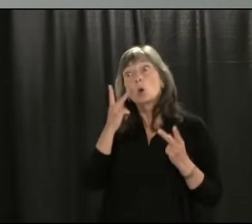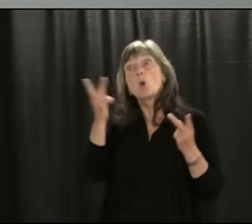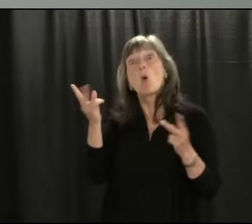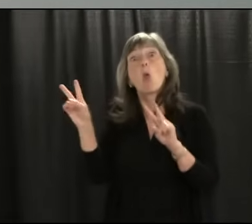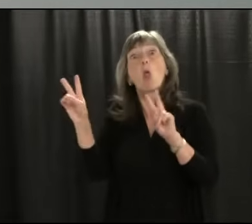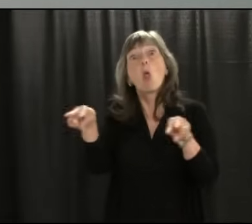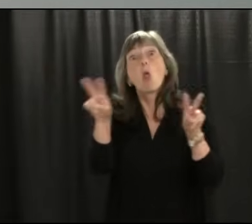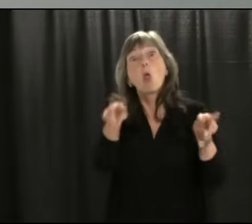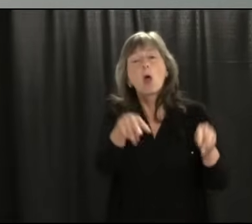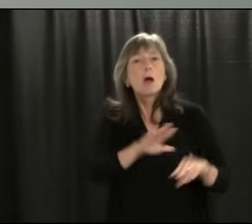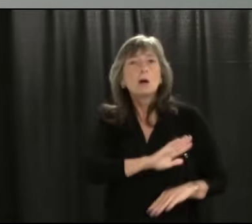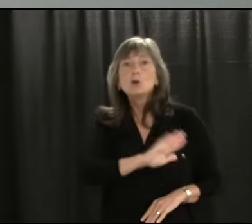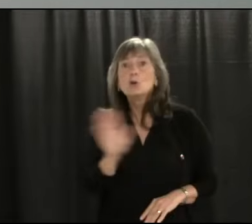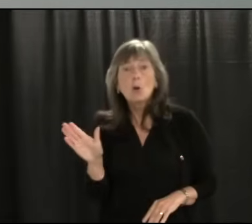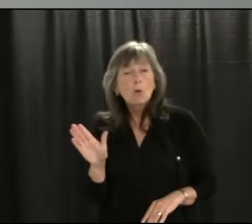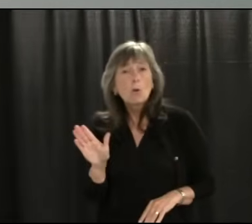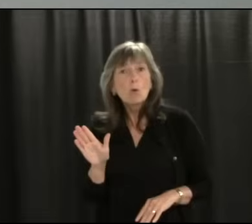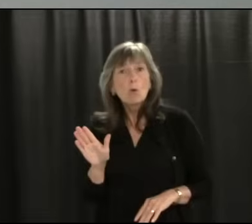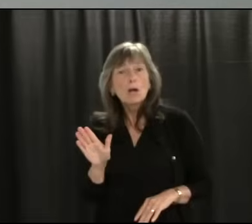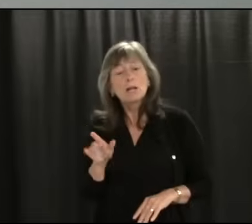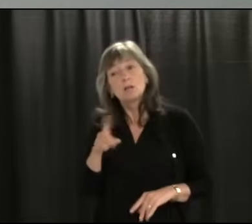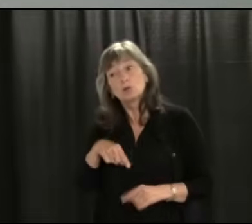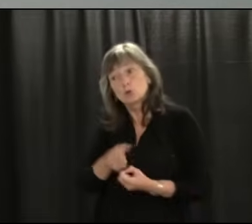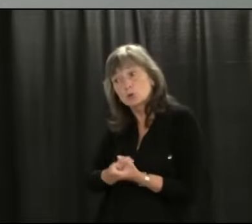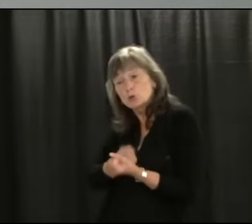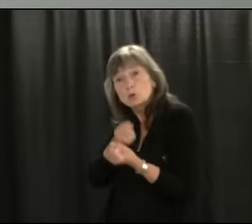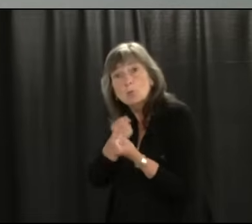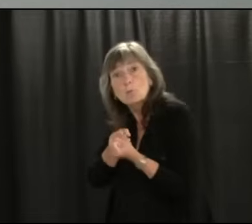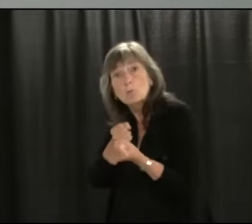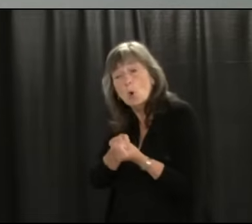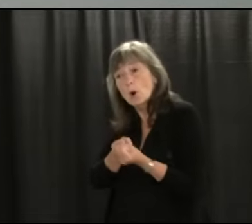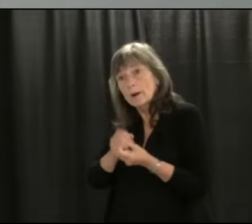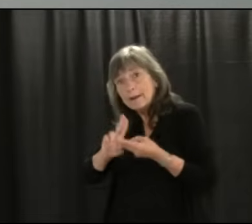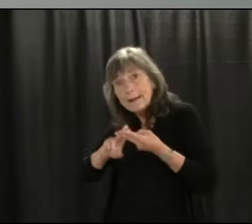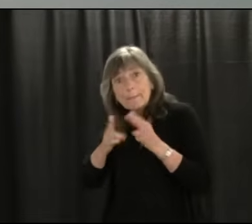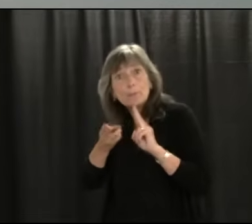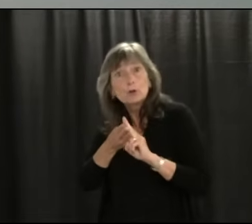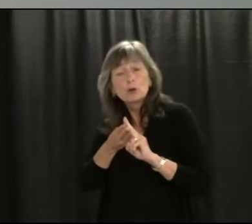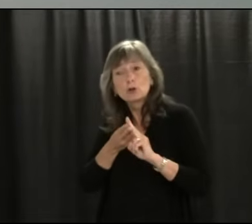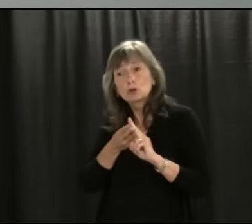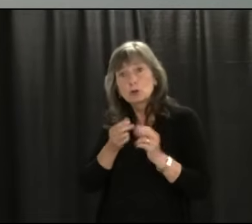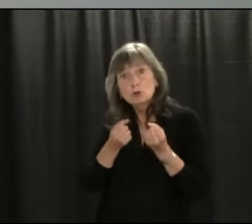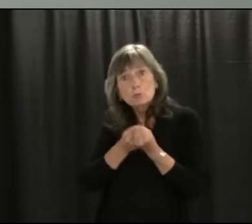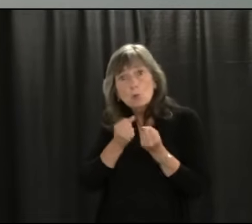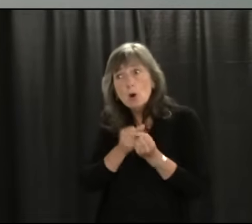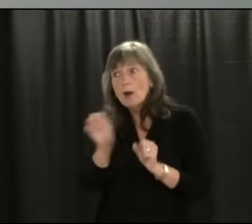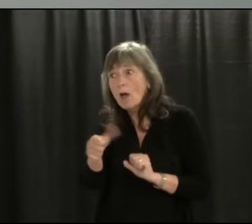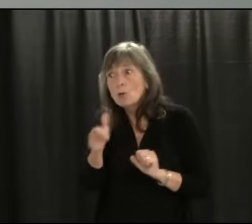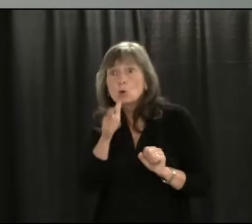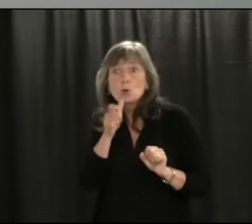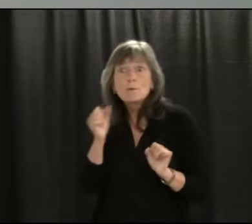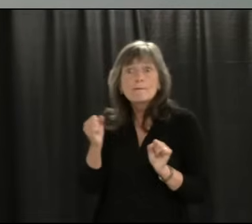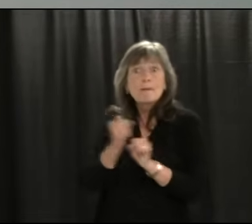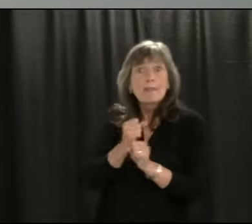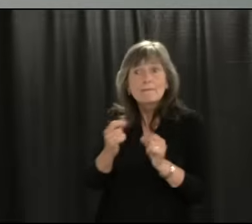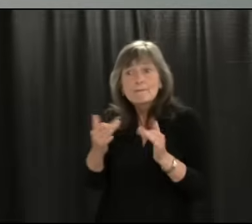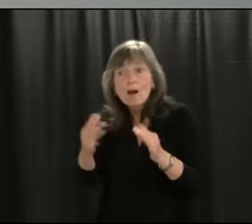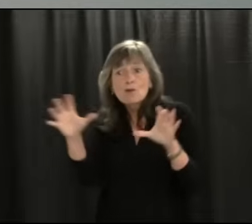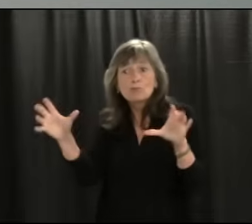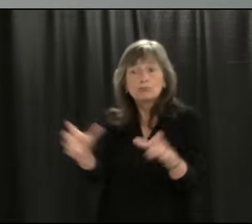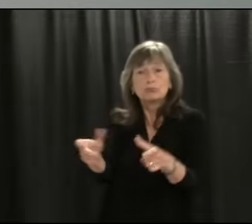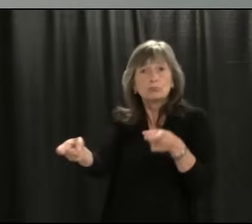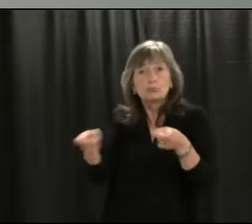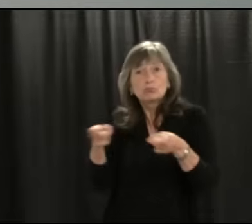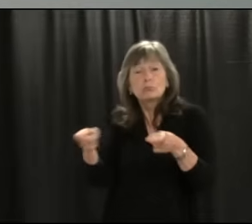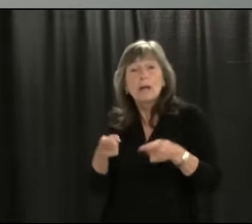sightsee. It's an event to support our neighbours and fellow Newfoundlanders and Labradorians and let them have